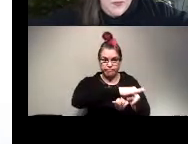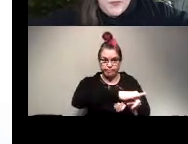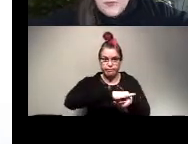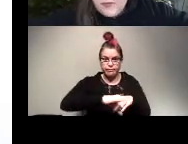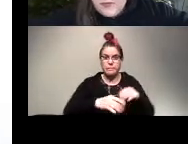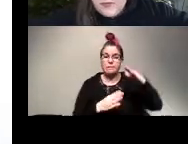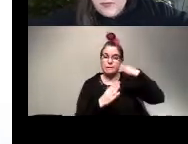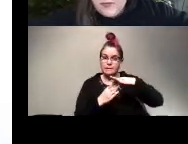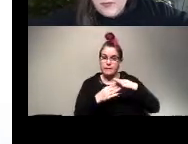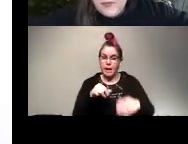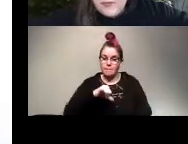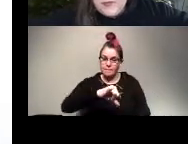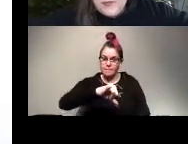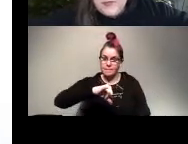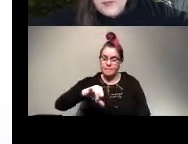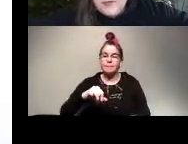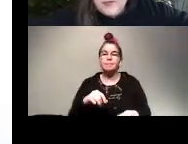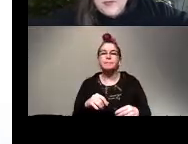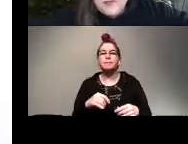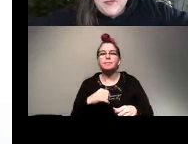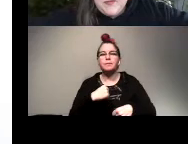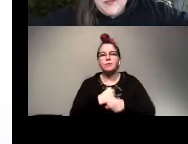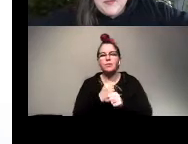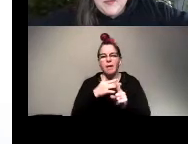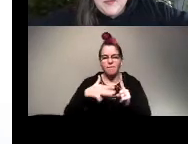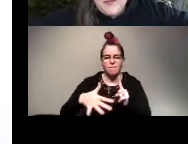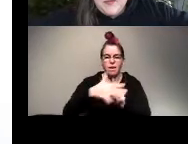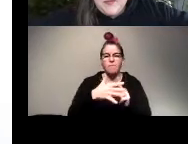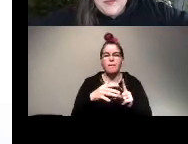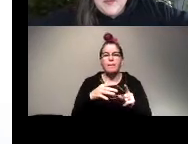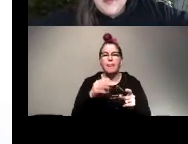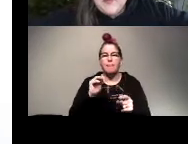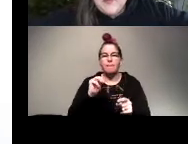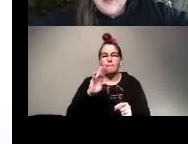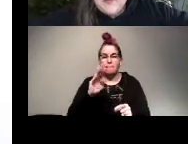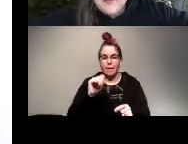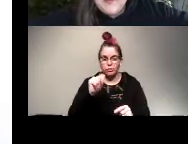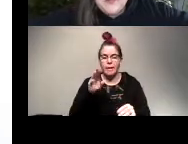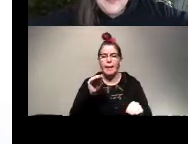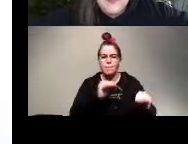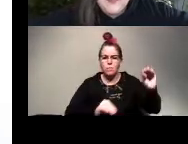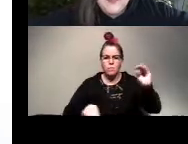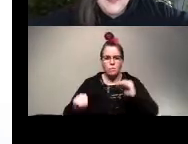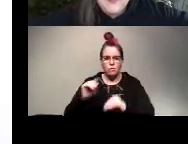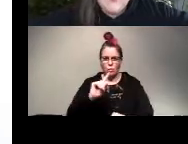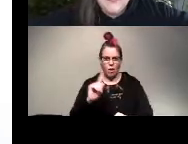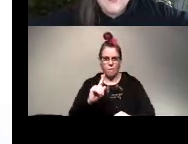on it, we created an environment where the bacteria could move around to wherever they were happy.